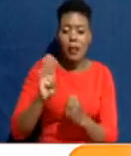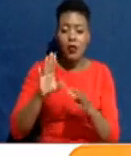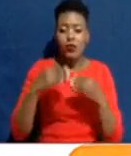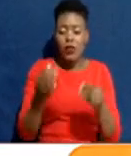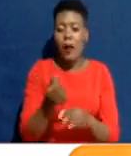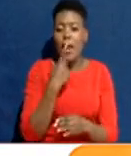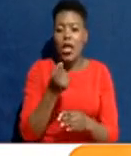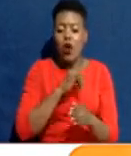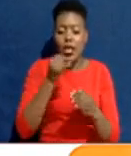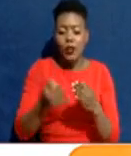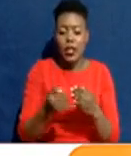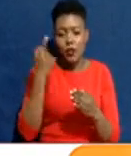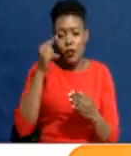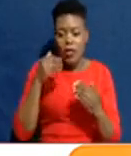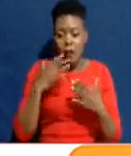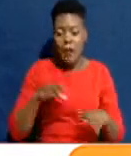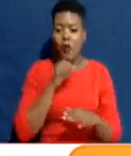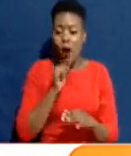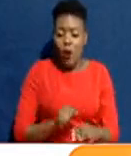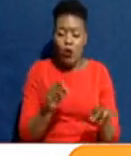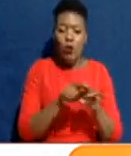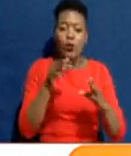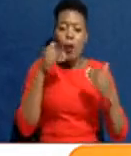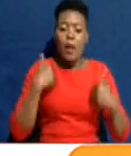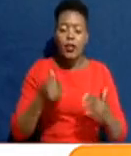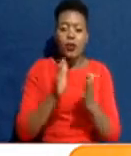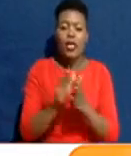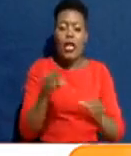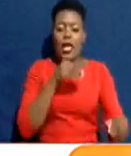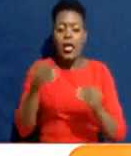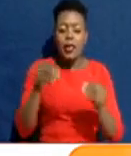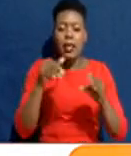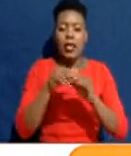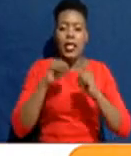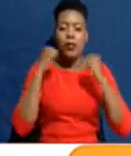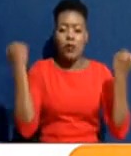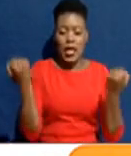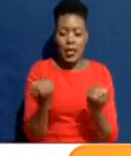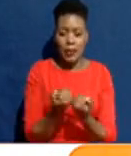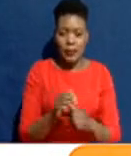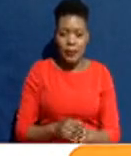cover for the elderly and severely disabled persons in our society. Mr. Speaker,